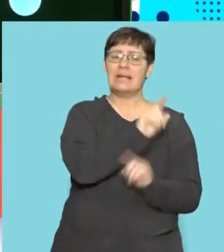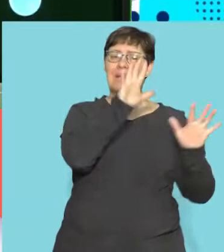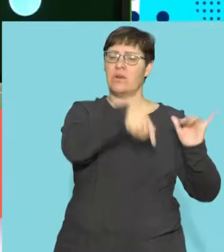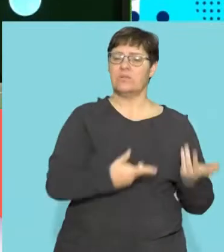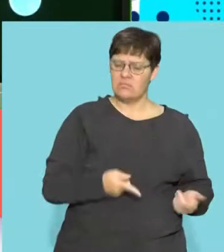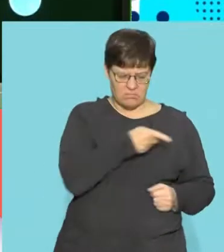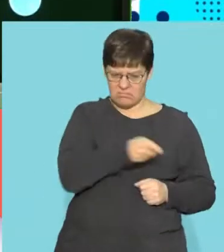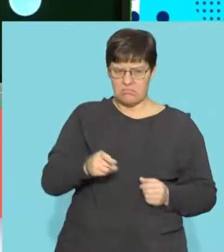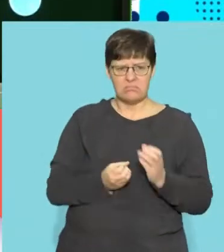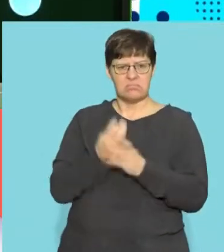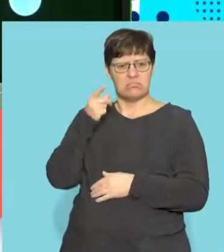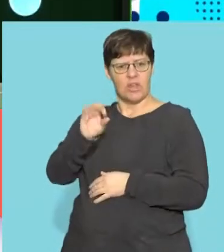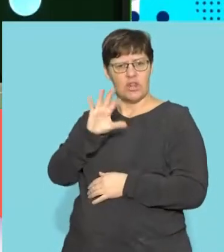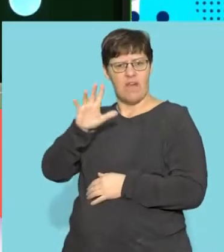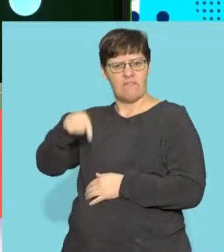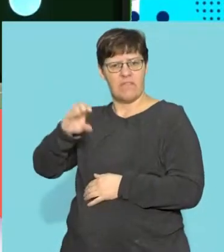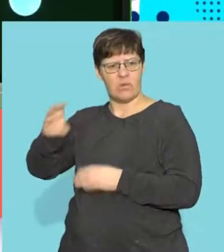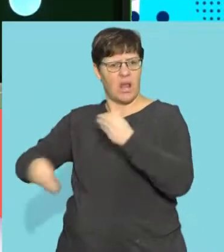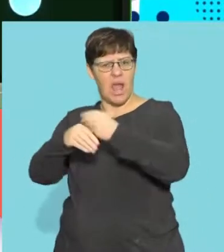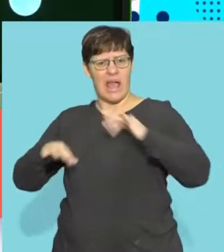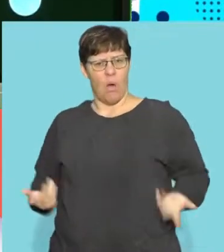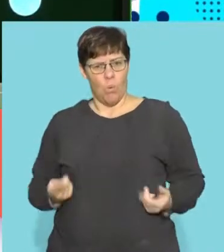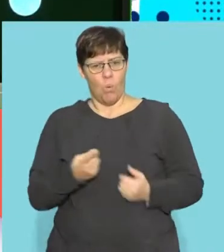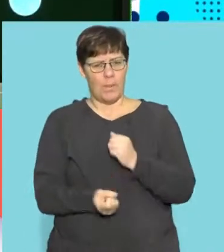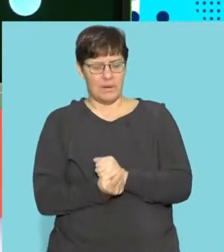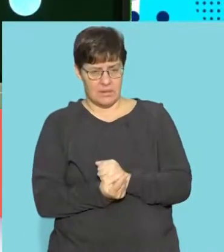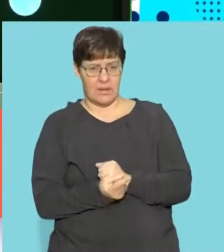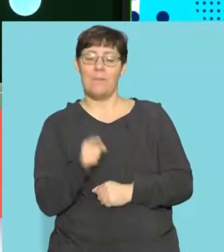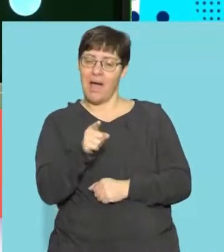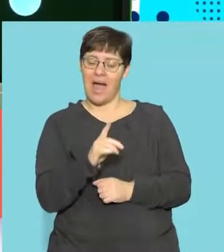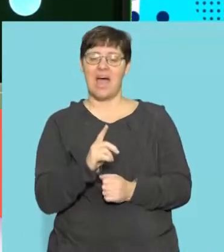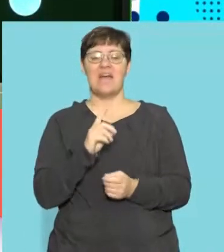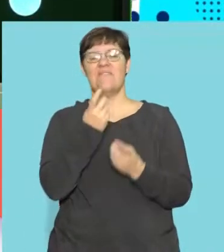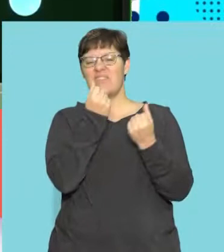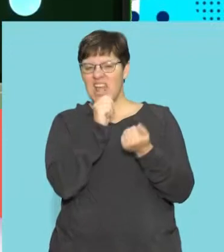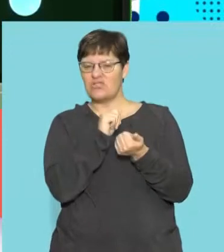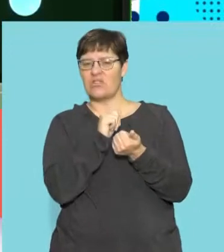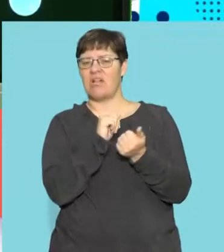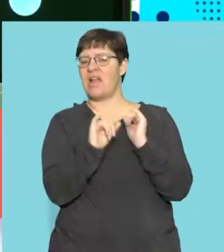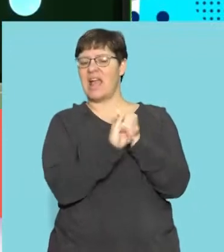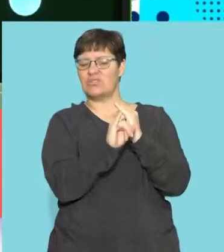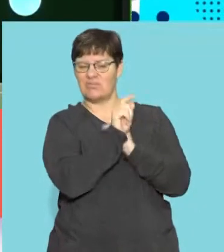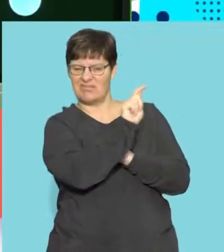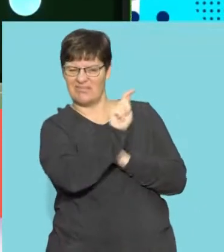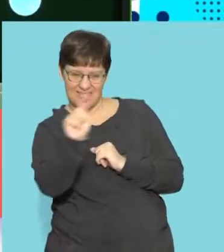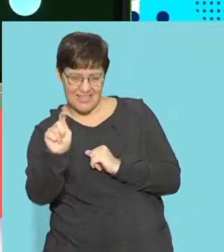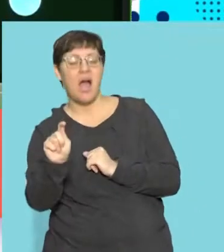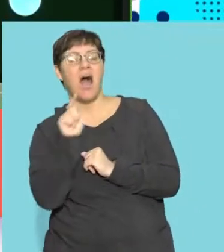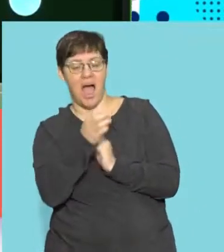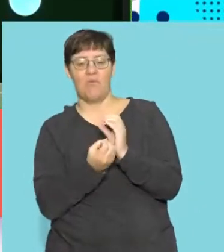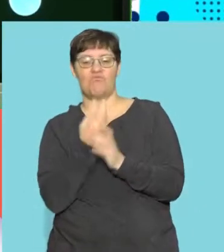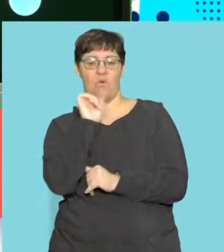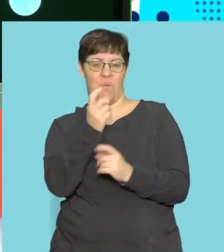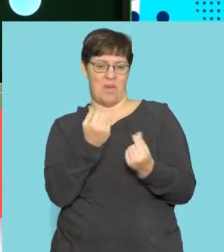mostly we are going to base this on financial institutions that are allowing you to grow your money,